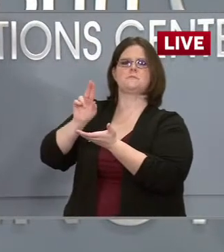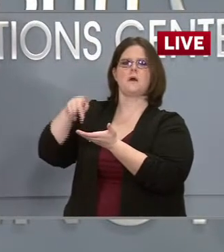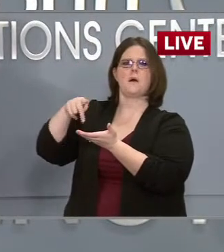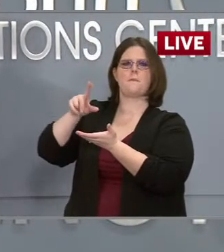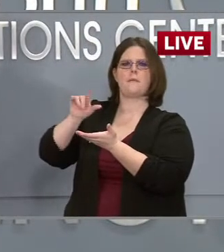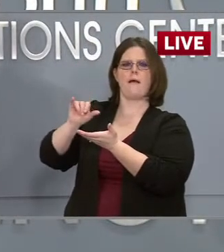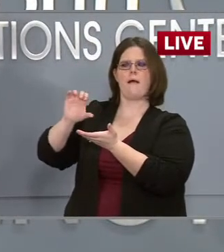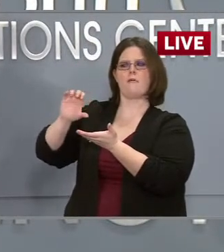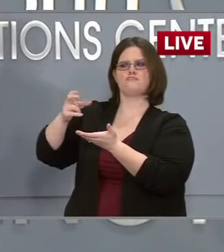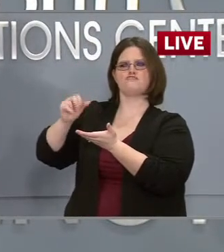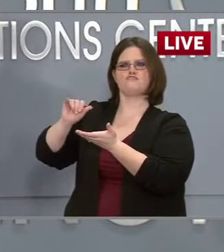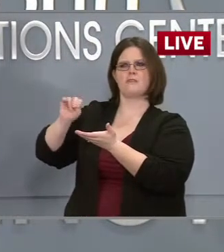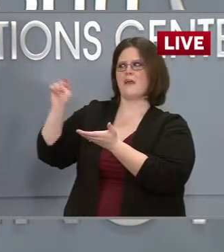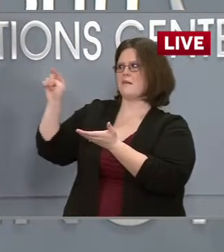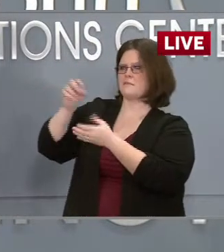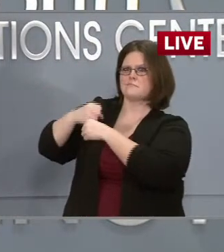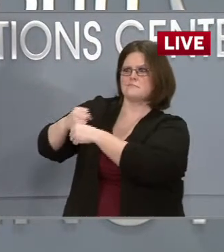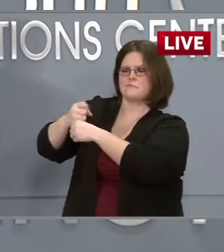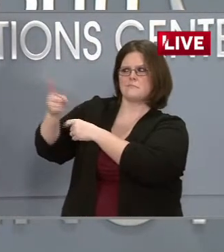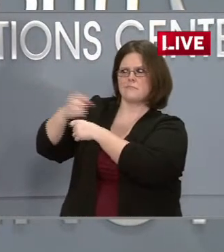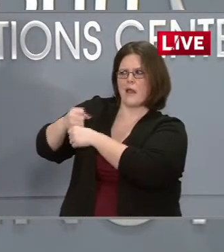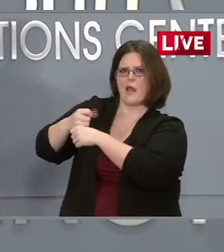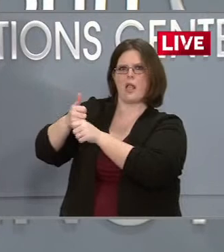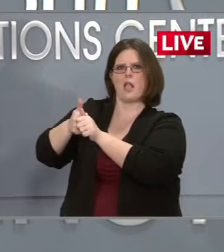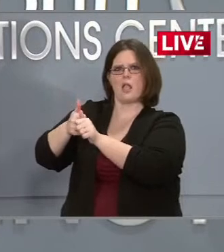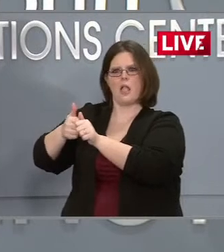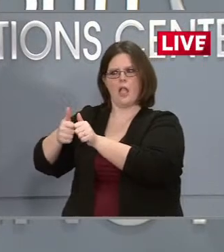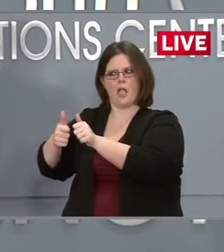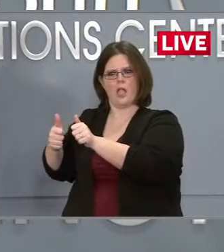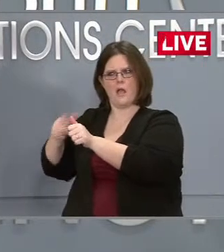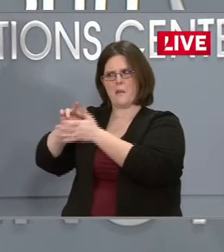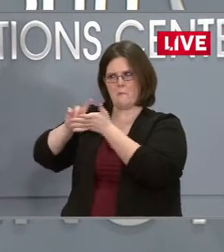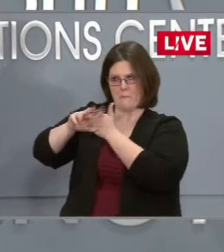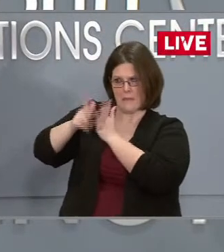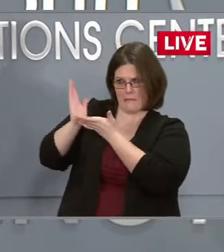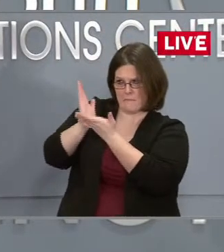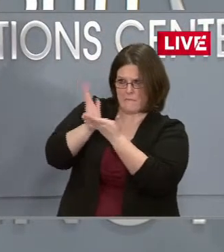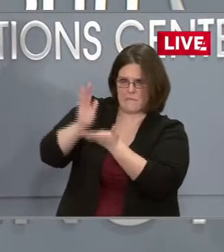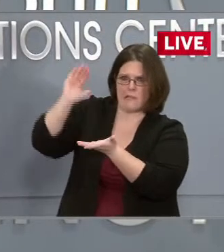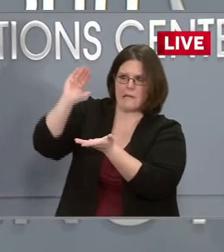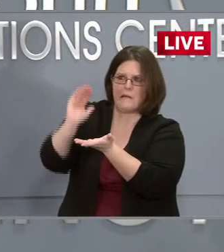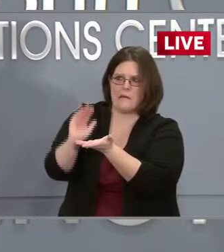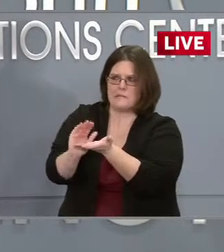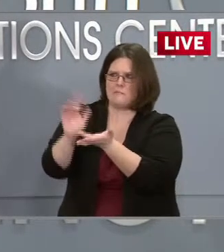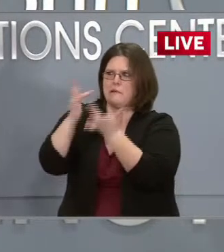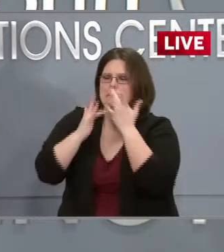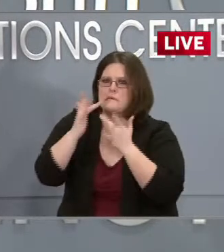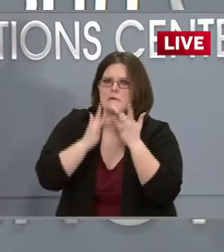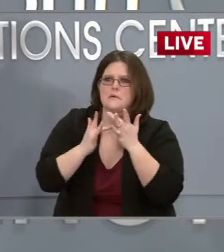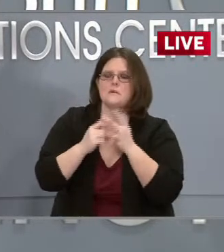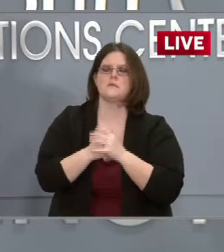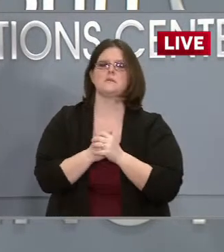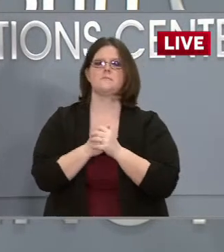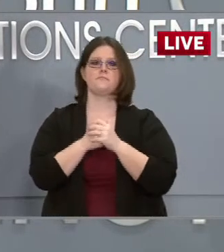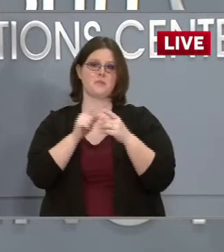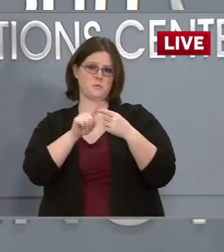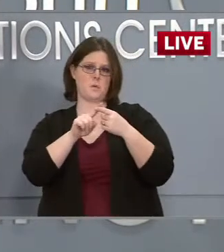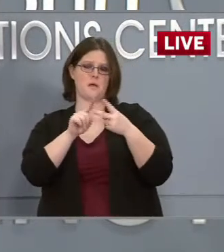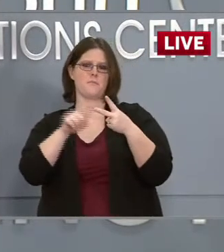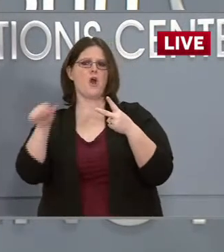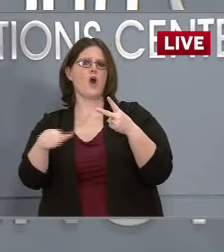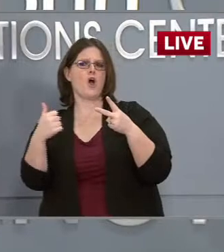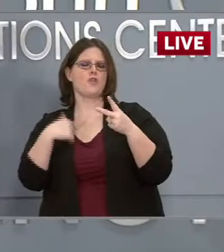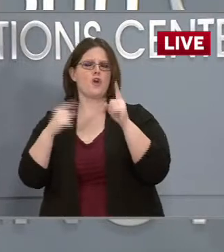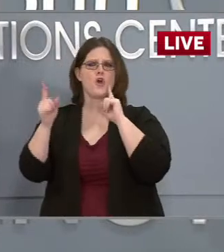a problem there and if anything could be done about it. And the second question I have is in regards to some scams we're already hearing about from